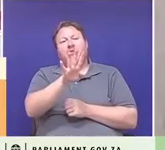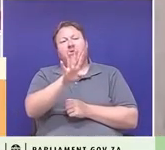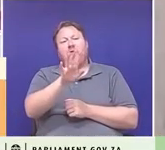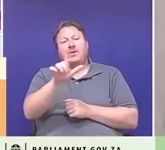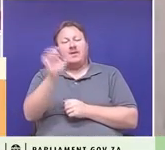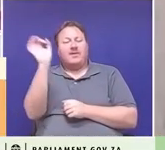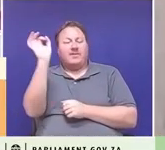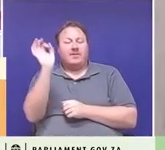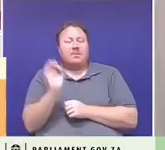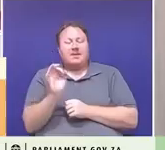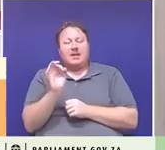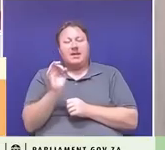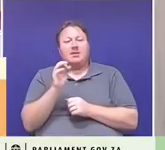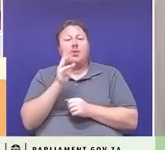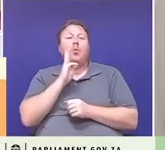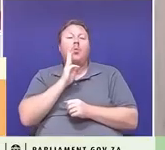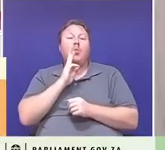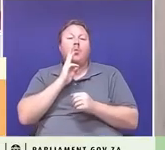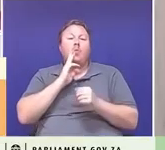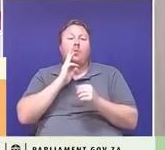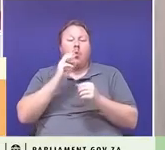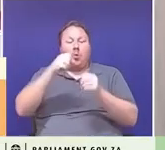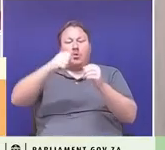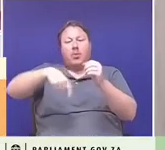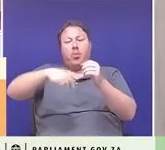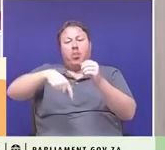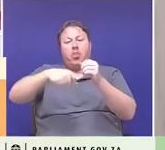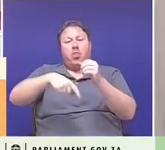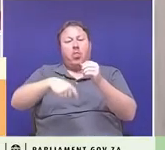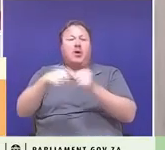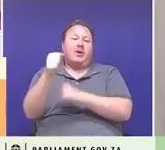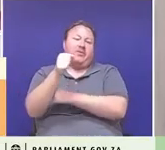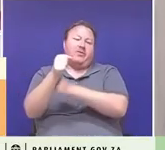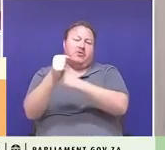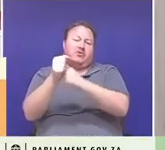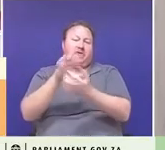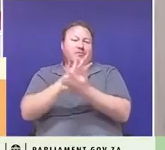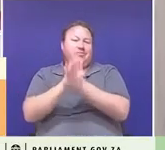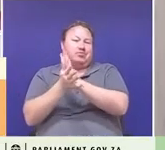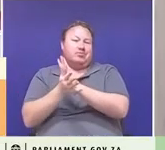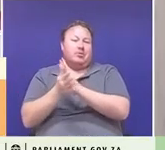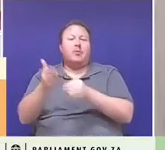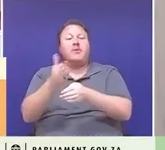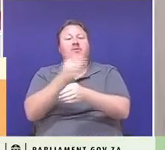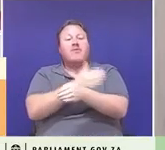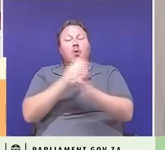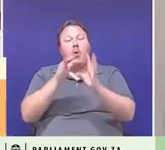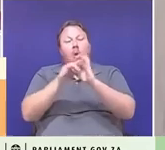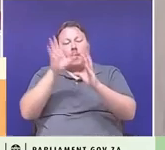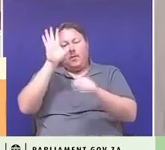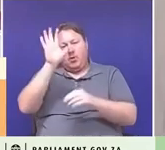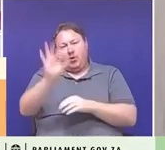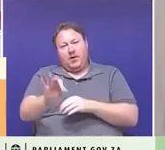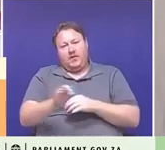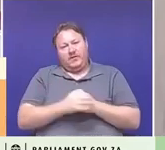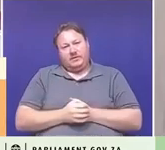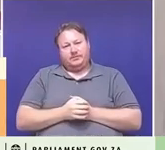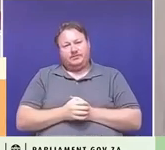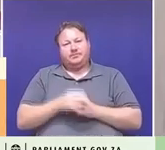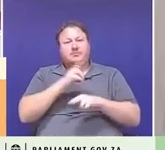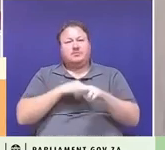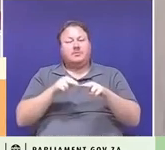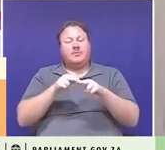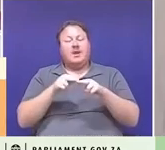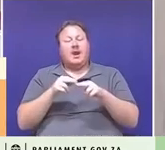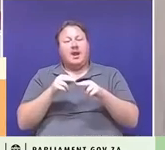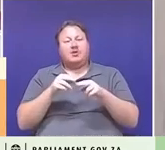of water is lost to infrastructure decay before it reaches households. National Treasury has